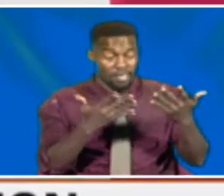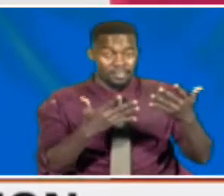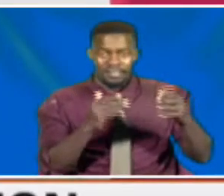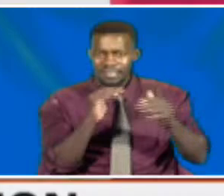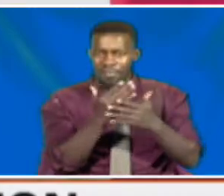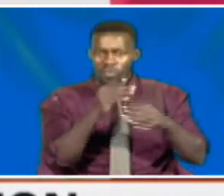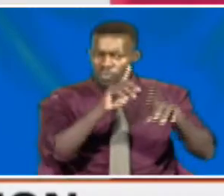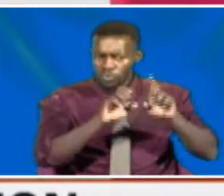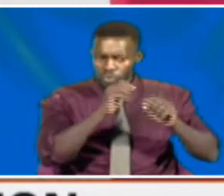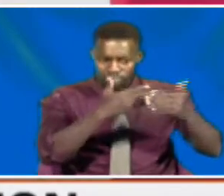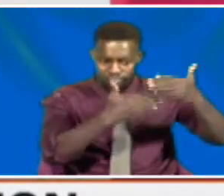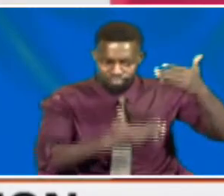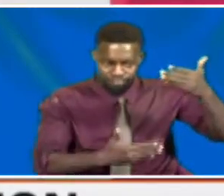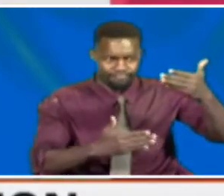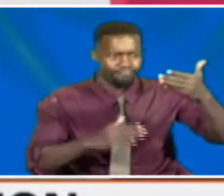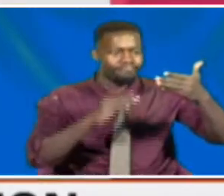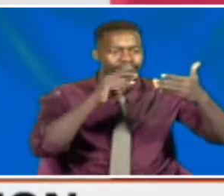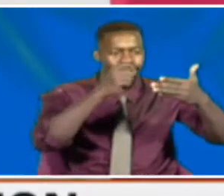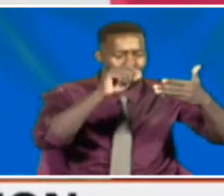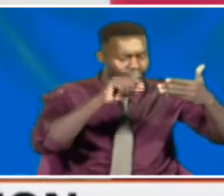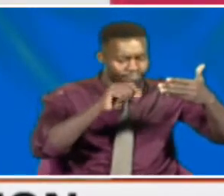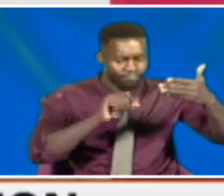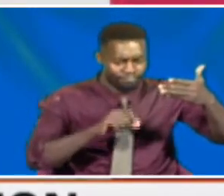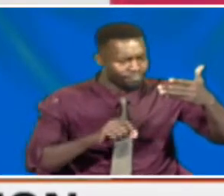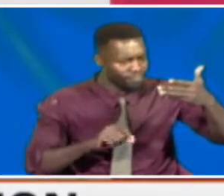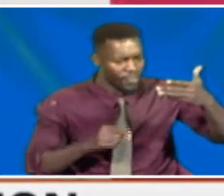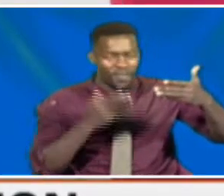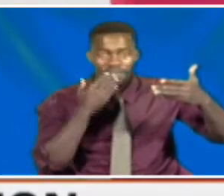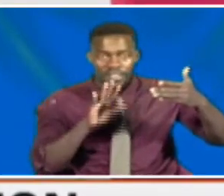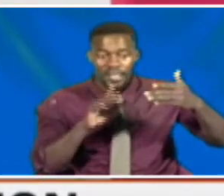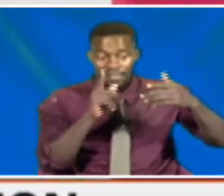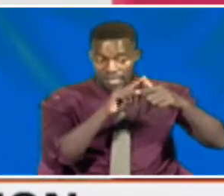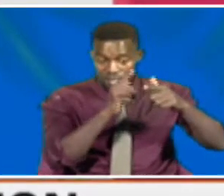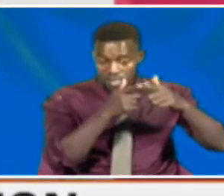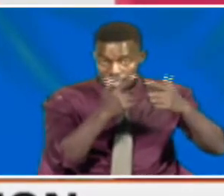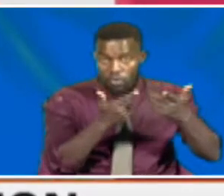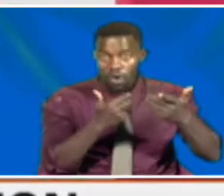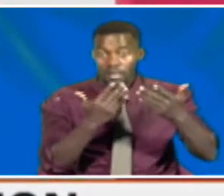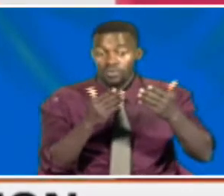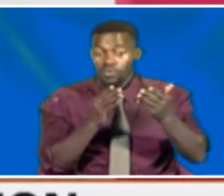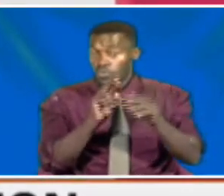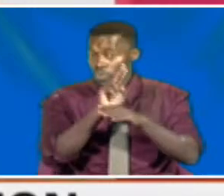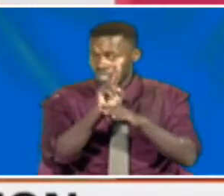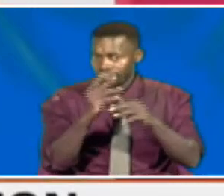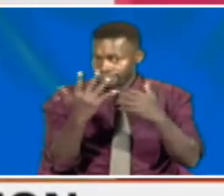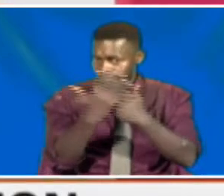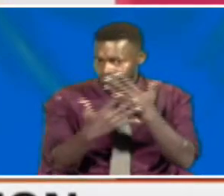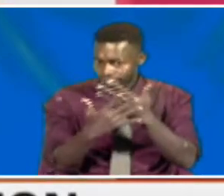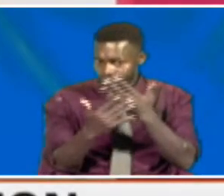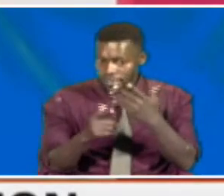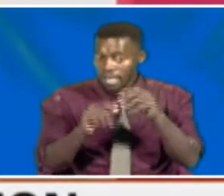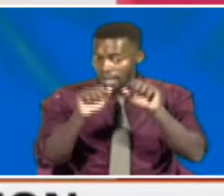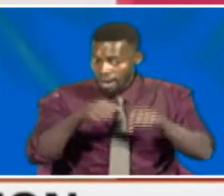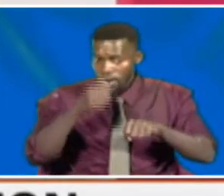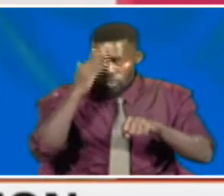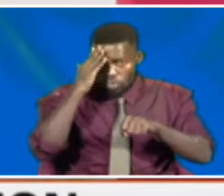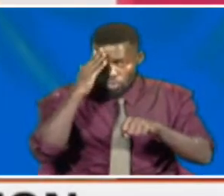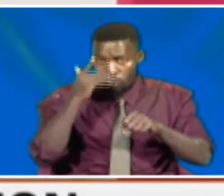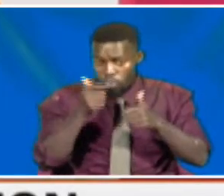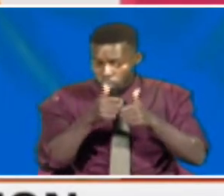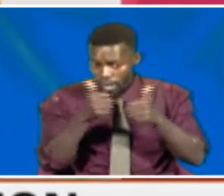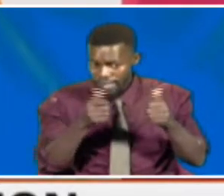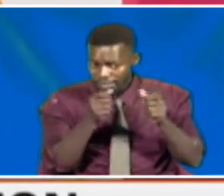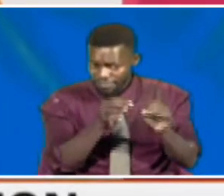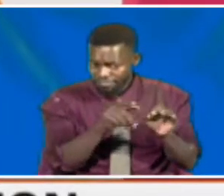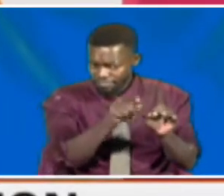in. And once it's filled in, the inputs are proceeded to a model, a machine learning model, a classification model to be precise. So I used several models just to